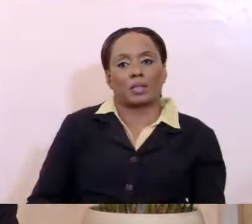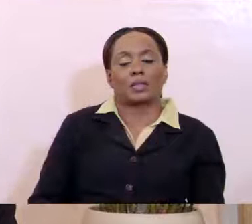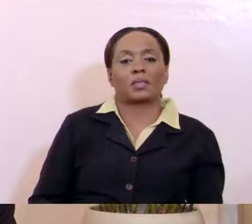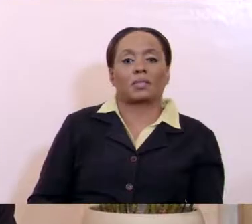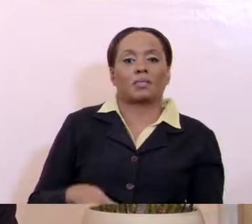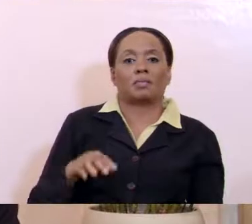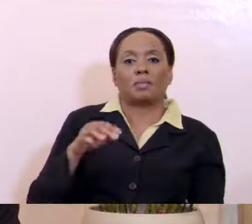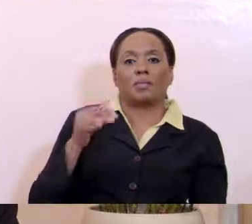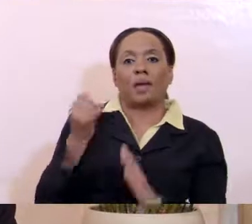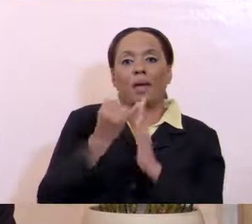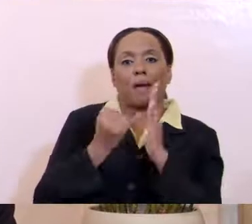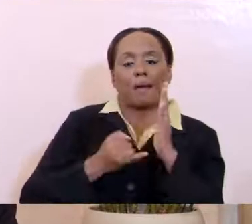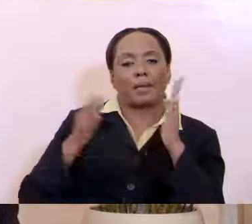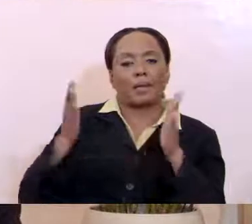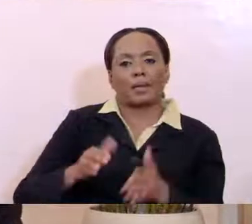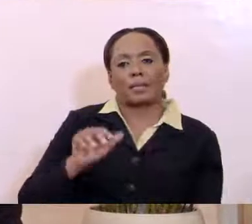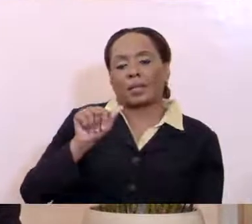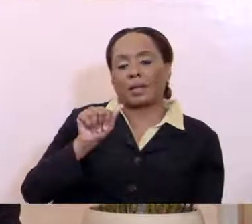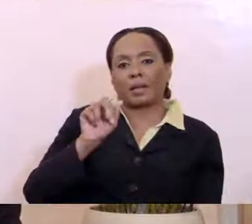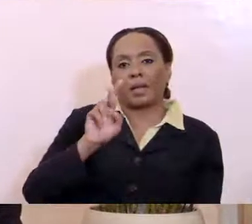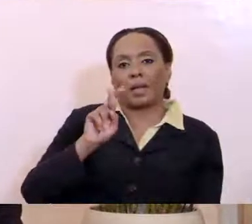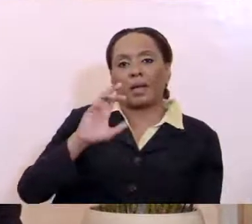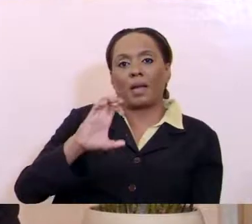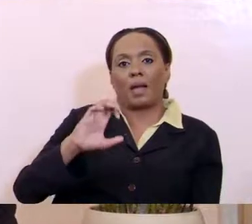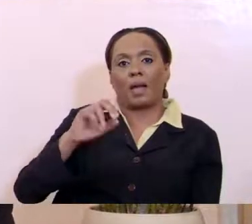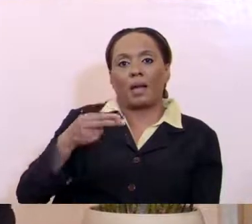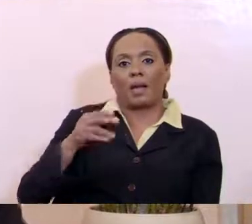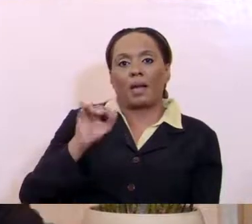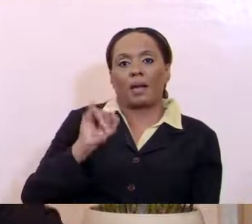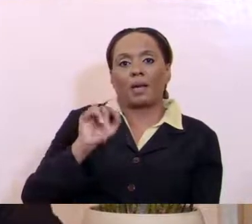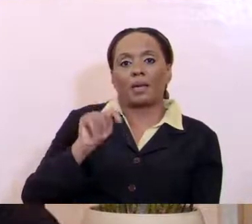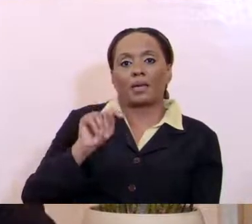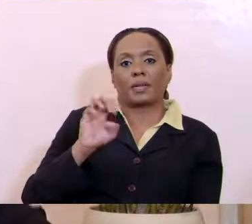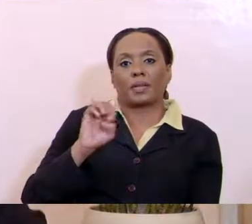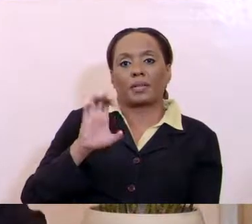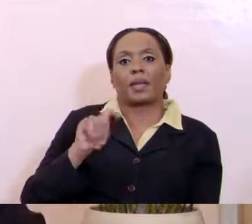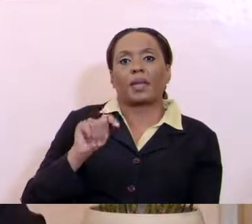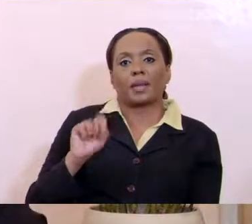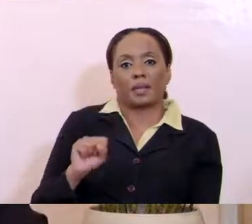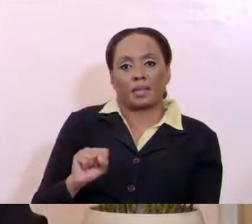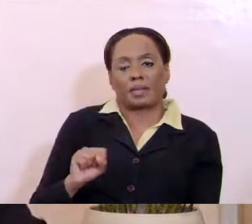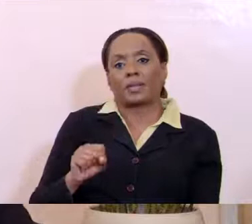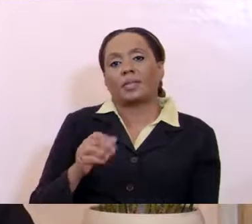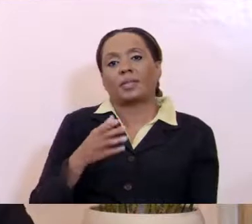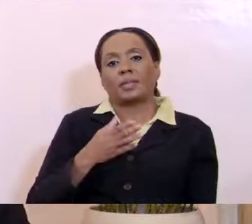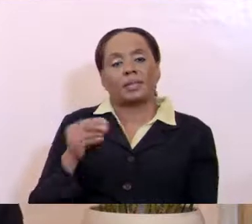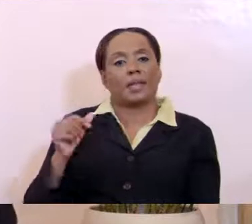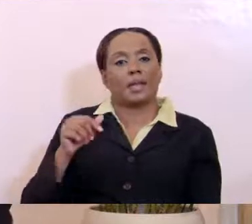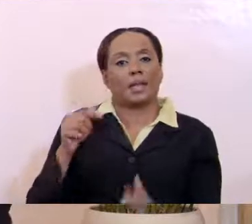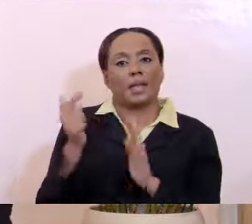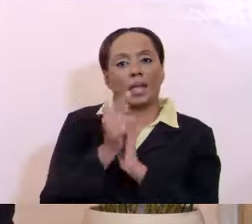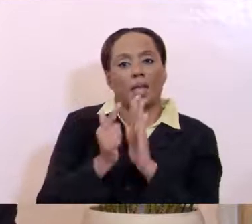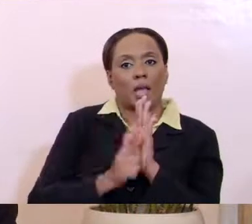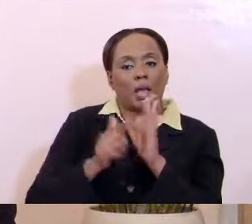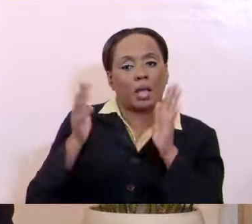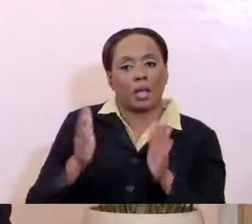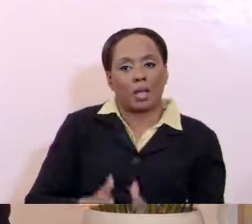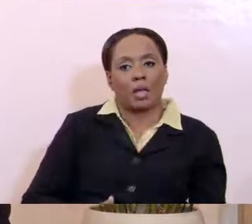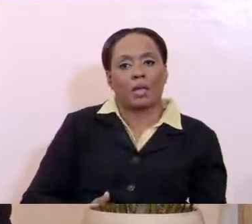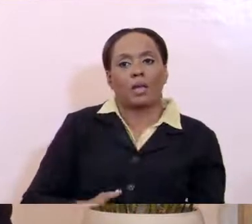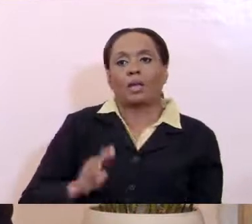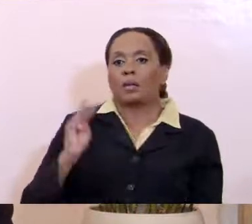actuaries, architects, I've already mentioned engineers, land surveyors, quantity surveyors, and attorneys at law to